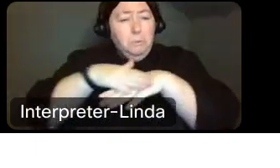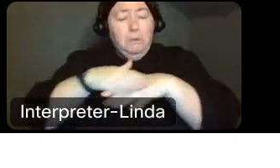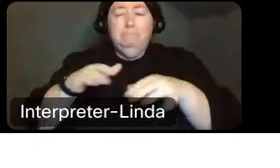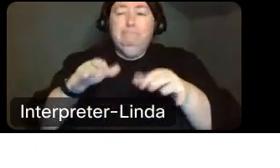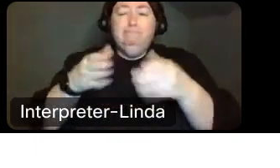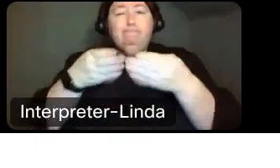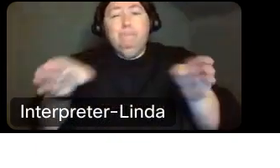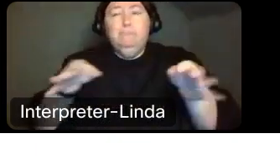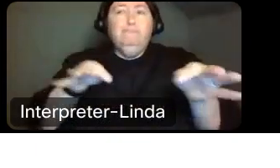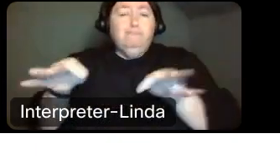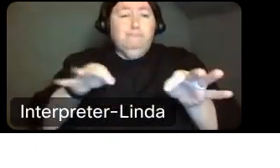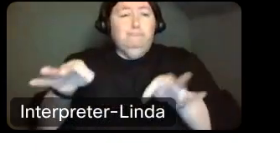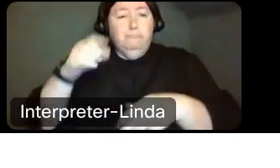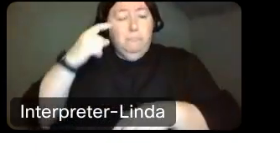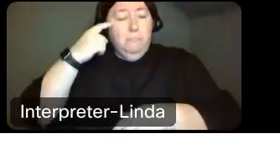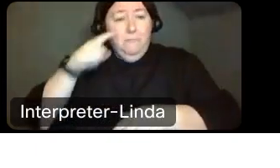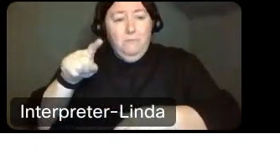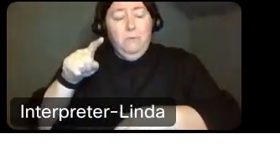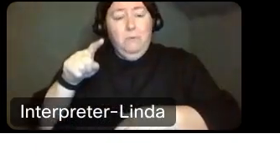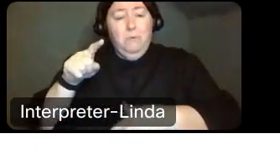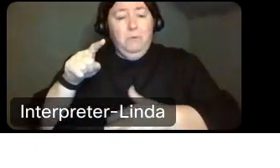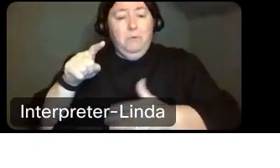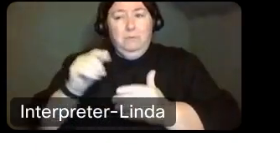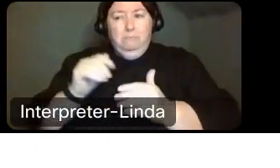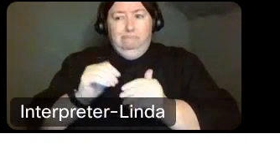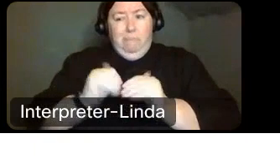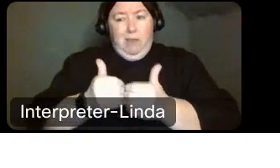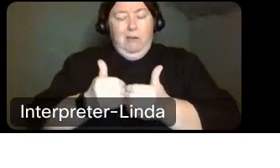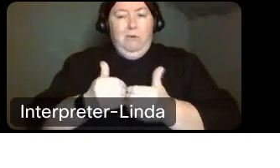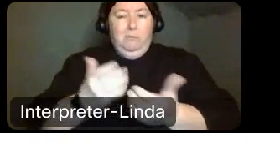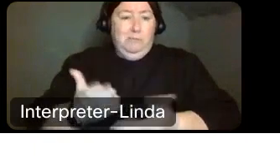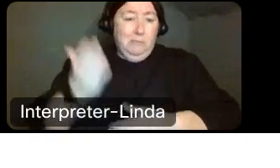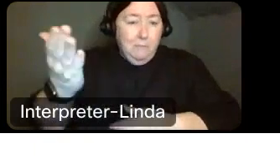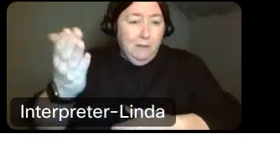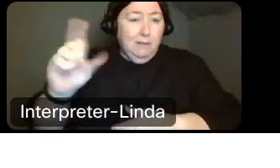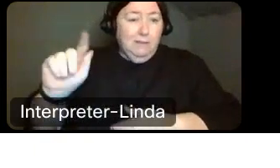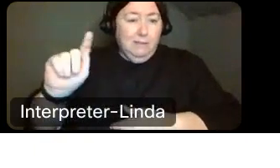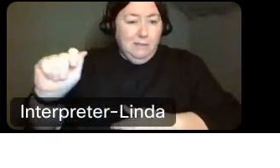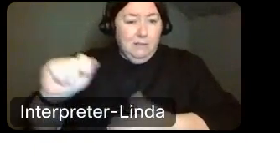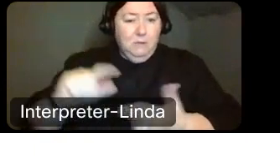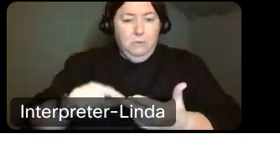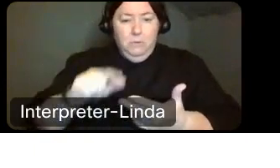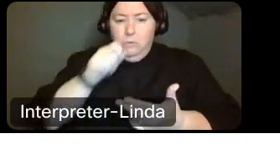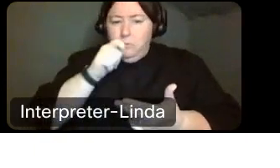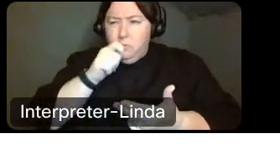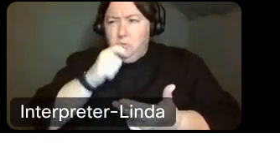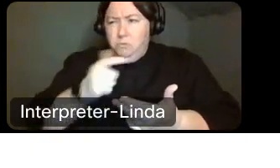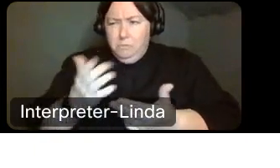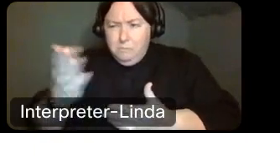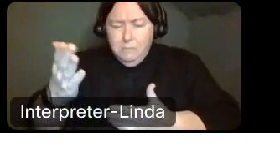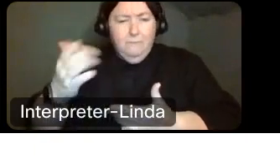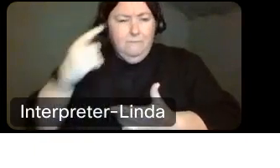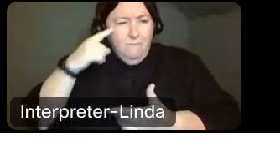instructions for how to submit these data, who to submit it for, and so on, how